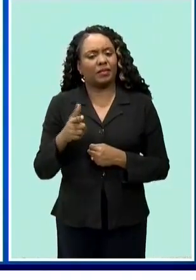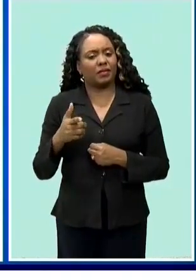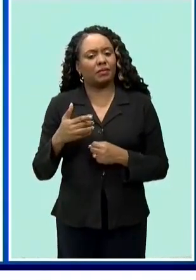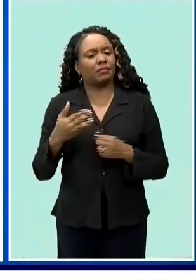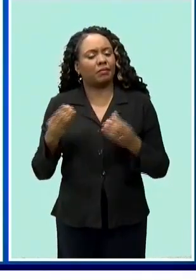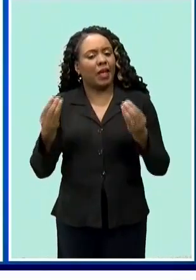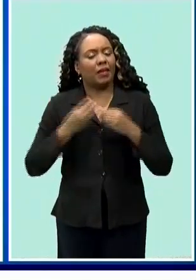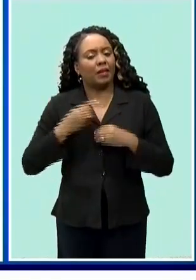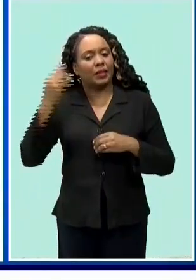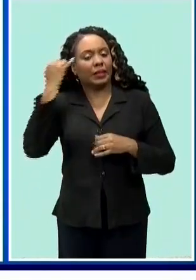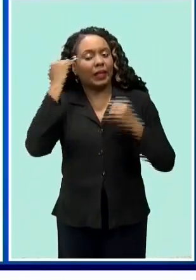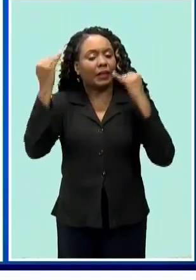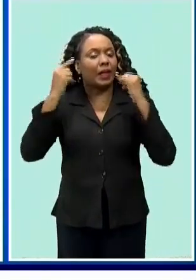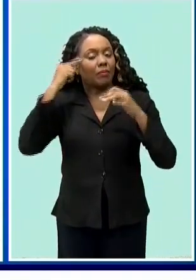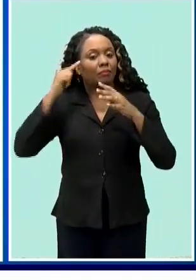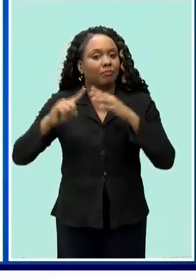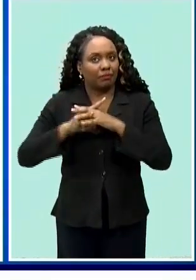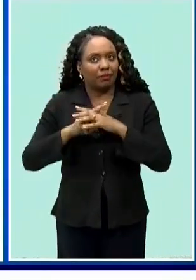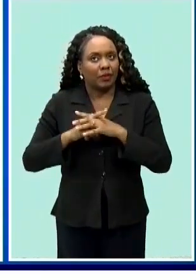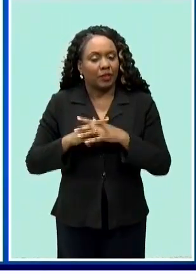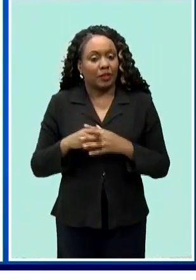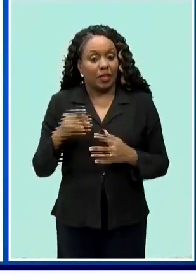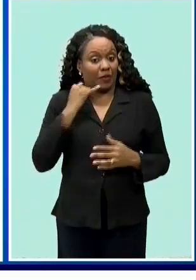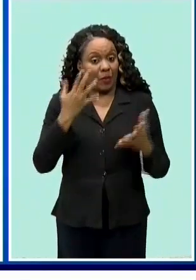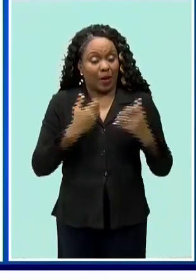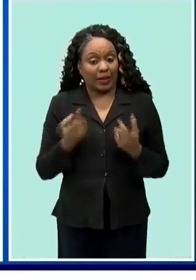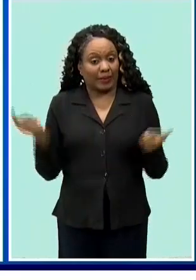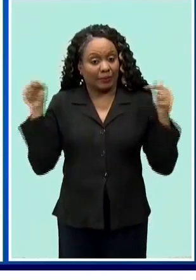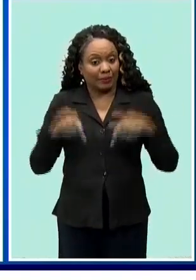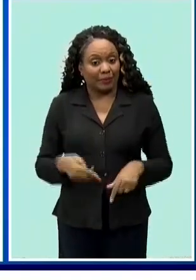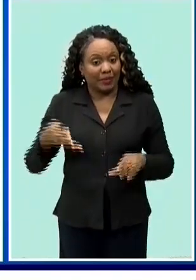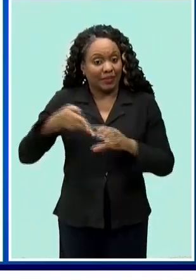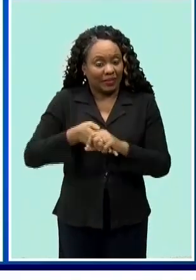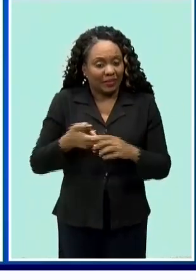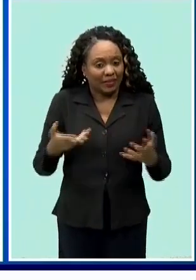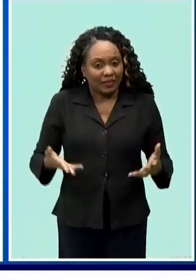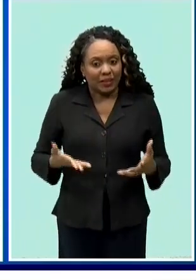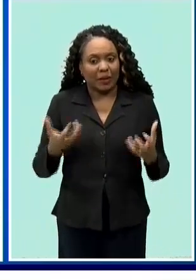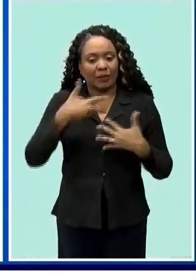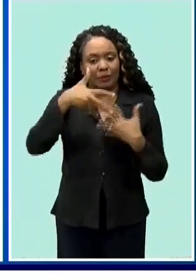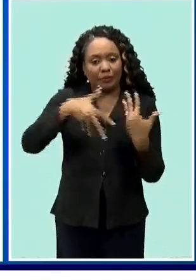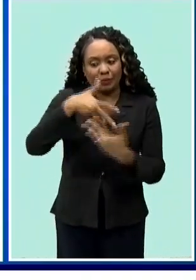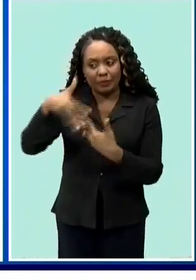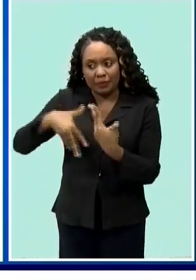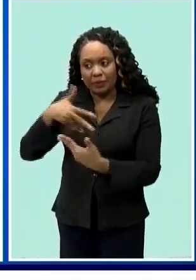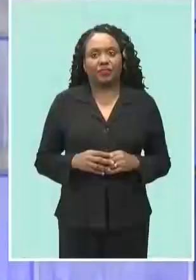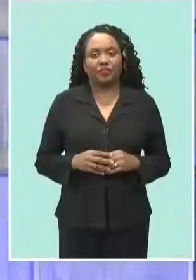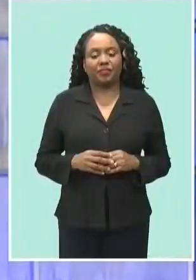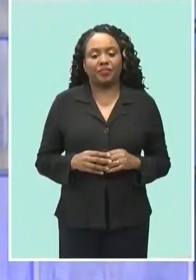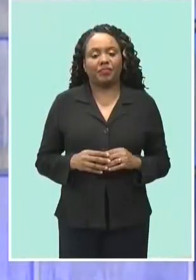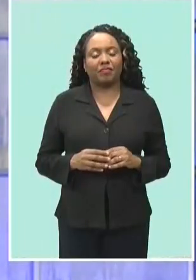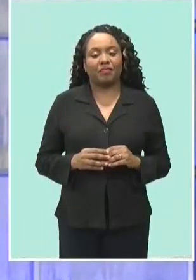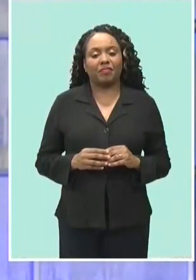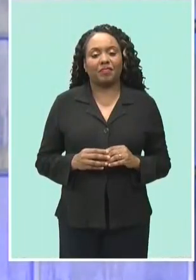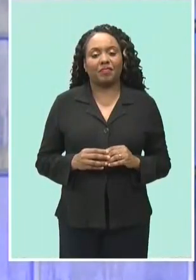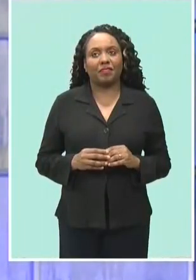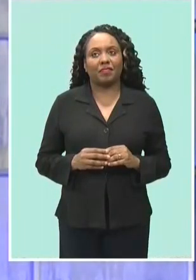down. So other states will come down this evening to join us and just celebrating and having fellowship. We haven't done that in over a year.